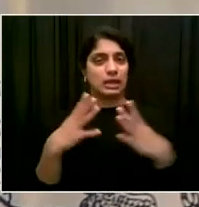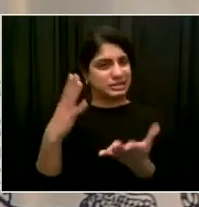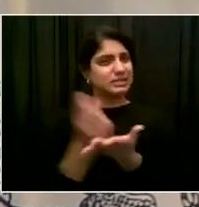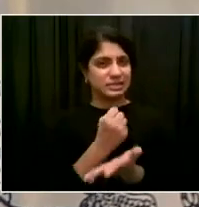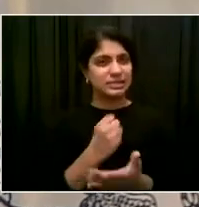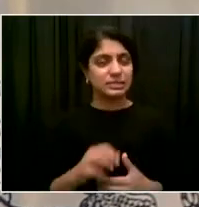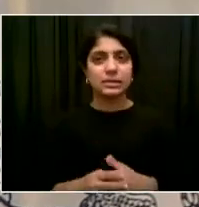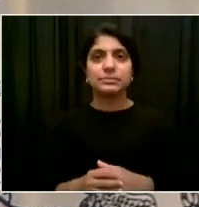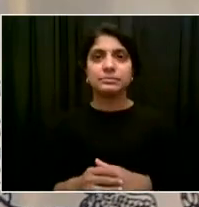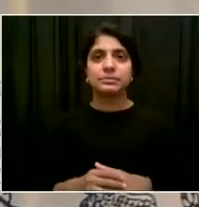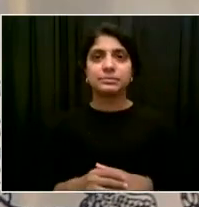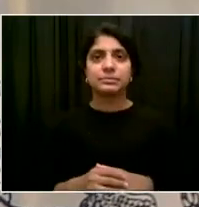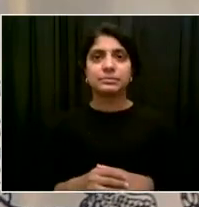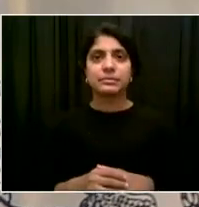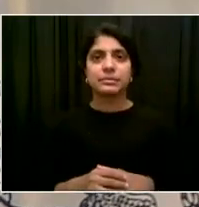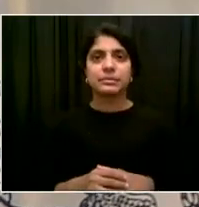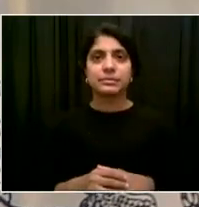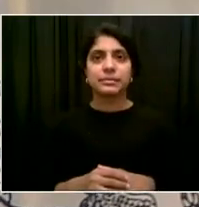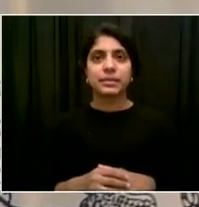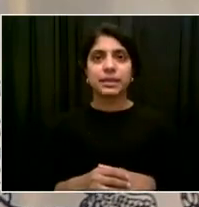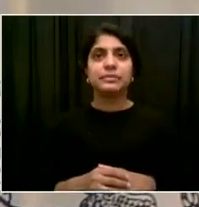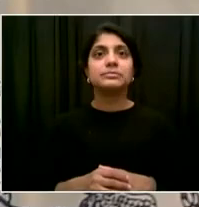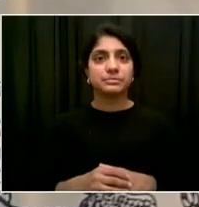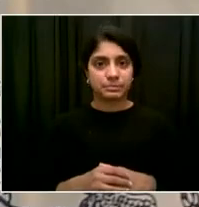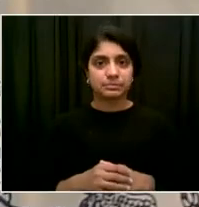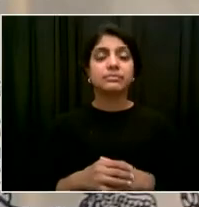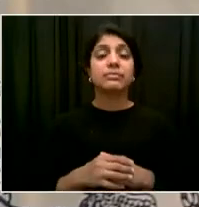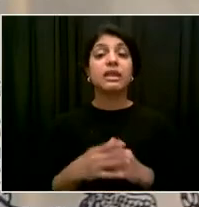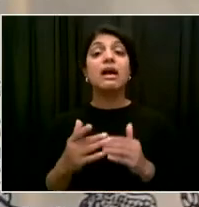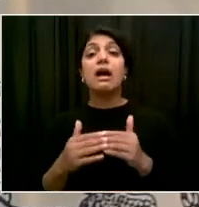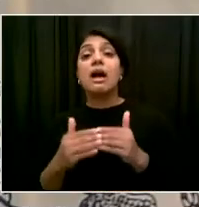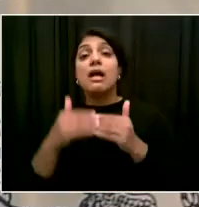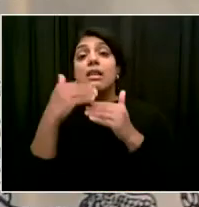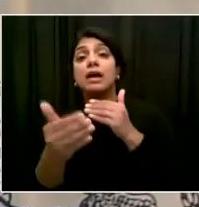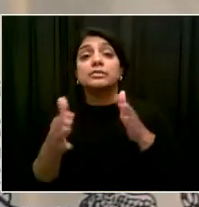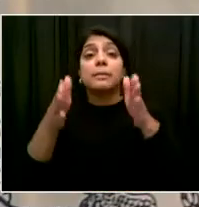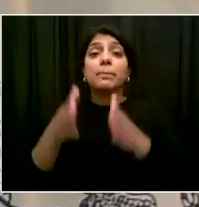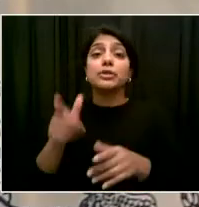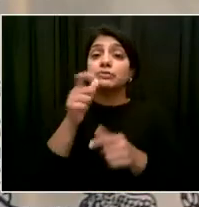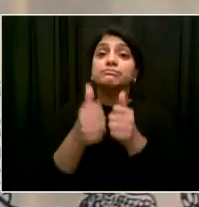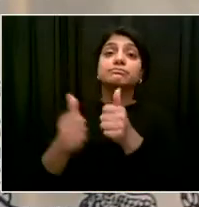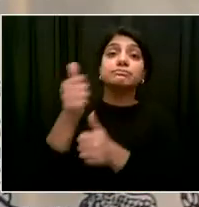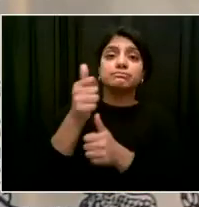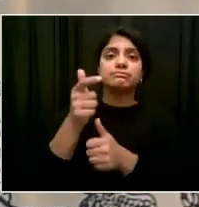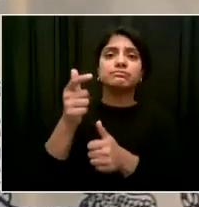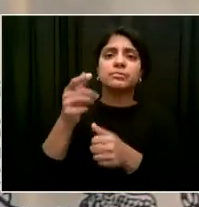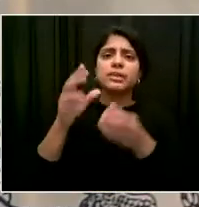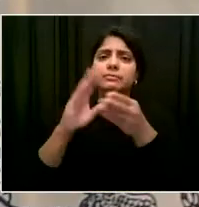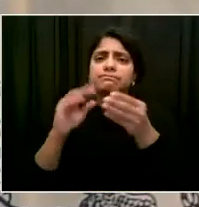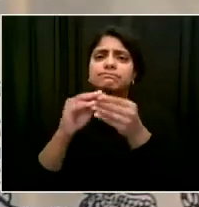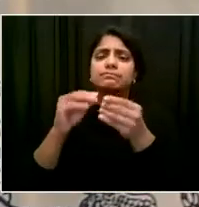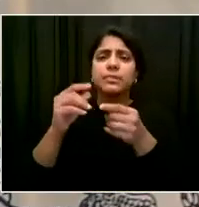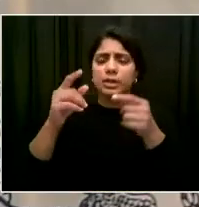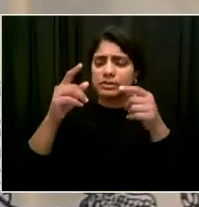speaking about the different strategies and approaches that are needed, and particularly recognizing this moment with